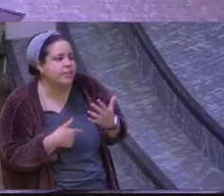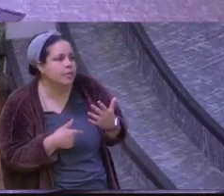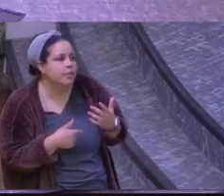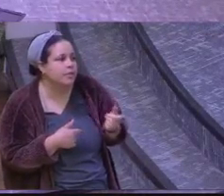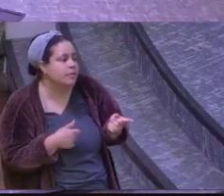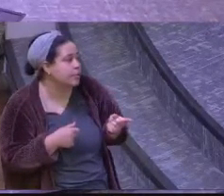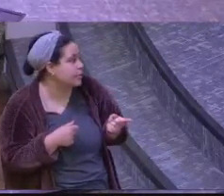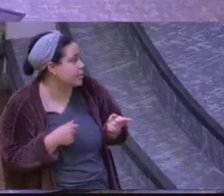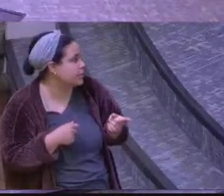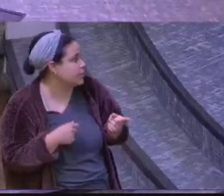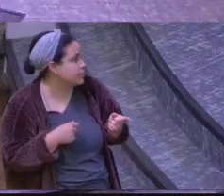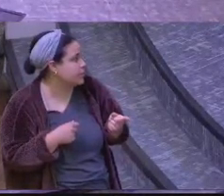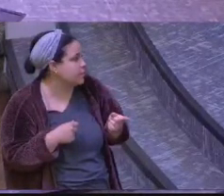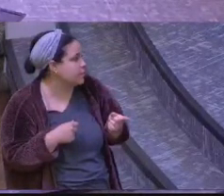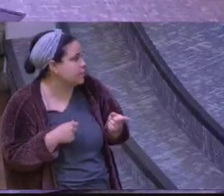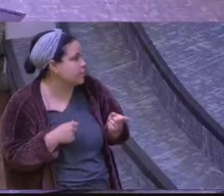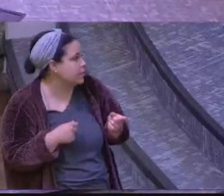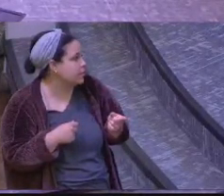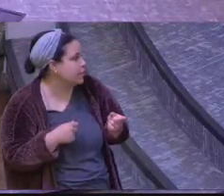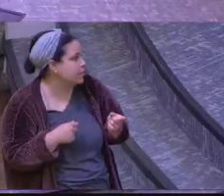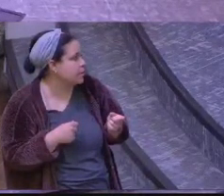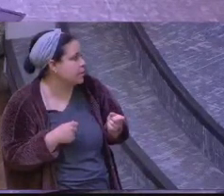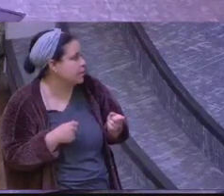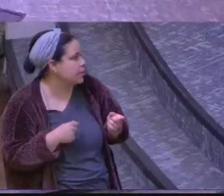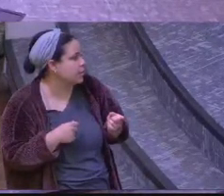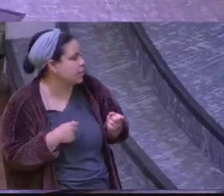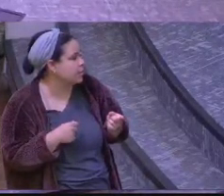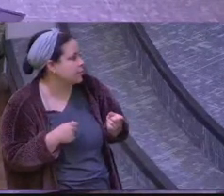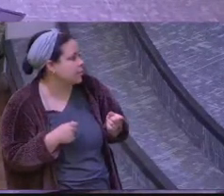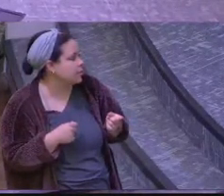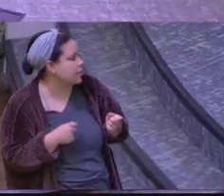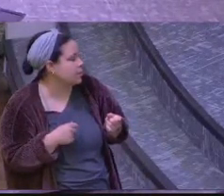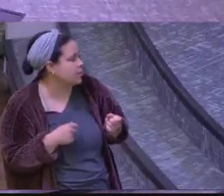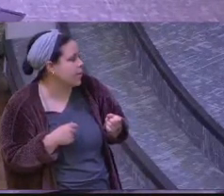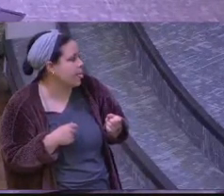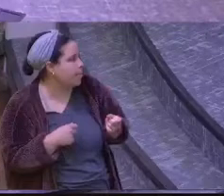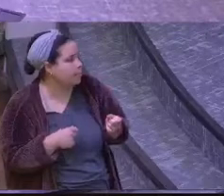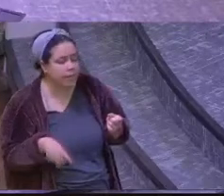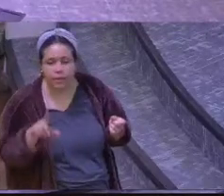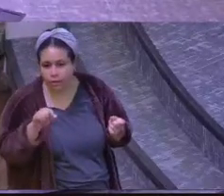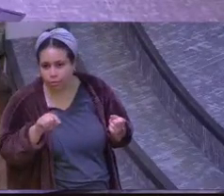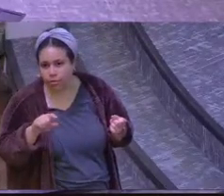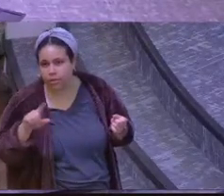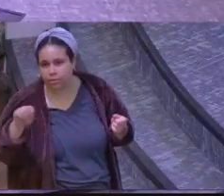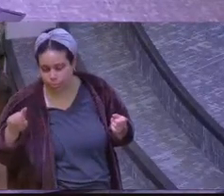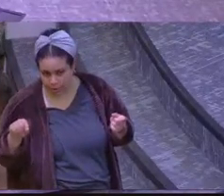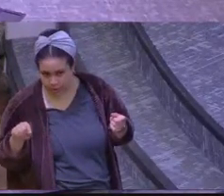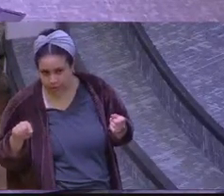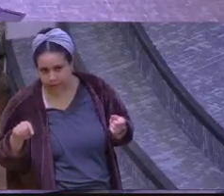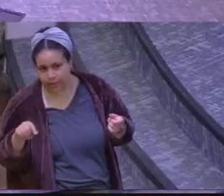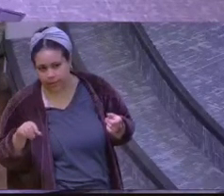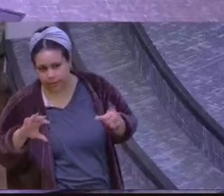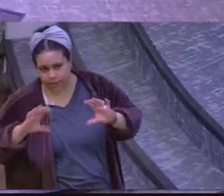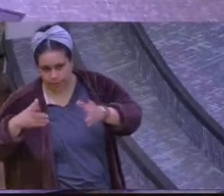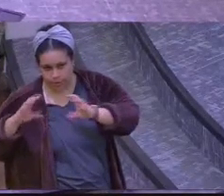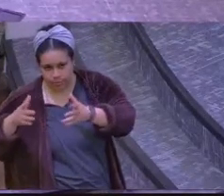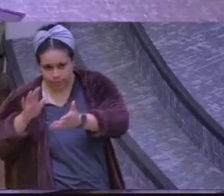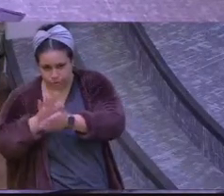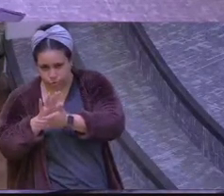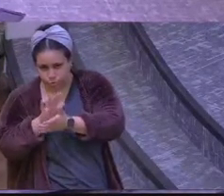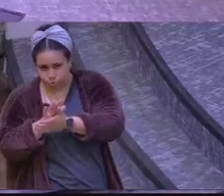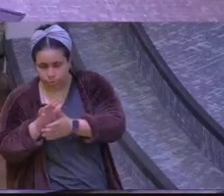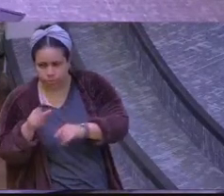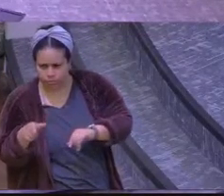And since those are going to be like school by school, if I remember from 2020, they'll be grouped by school. Is that true? It's or not?